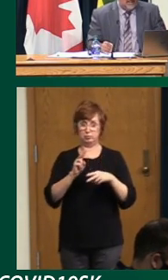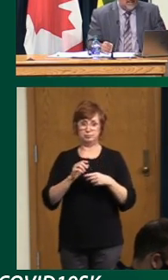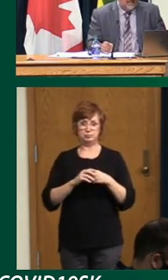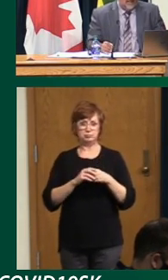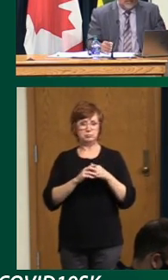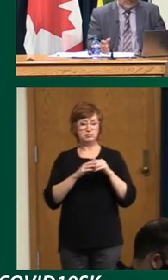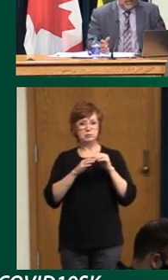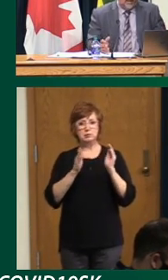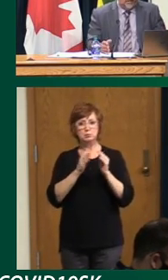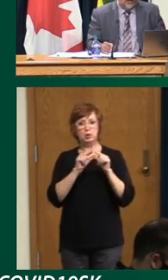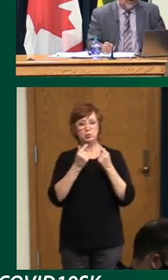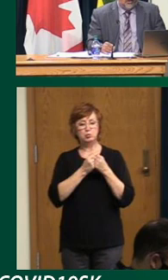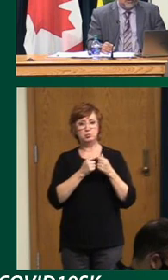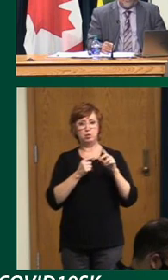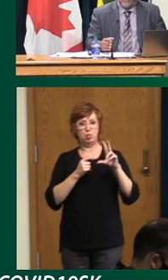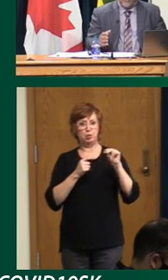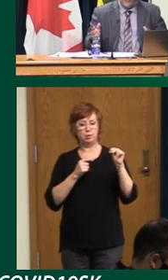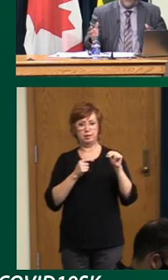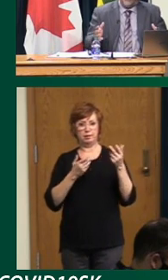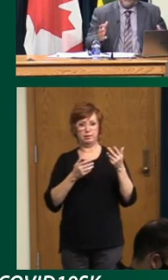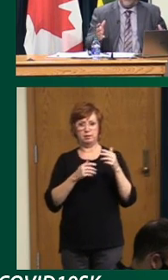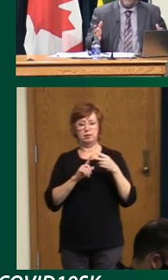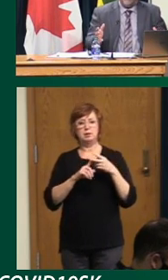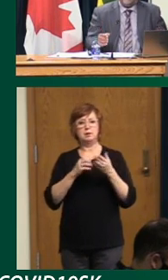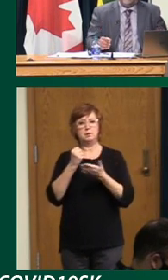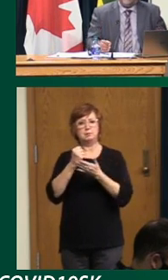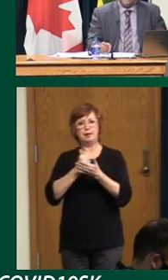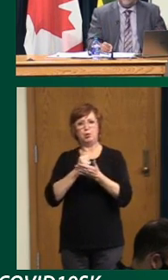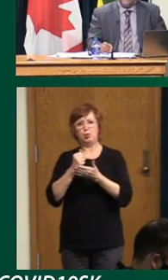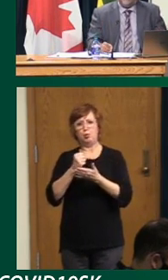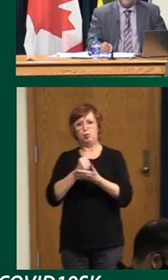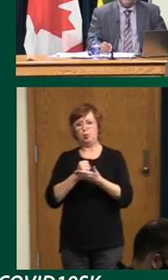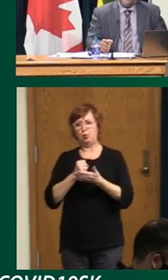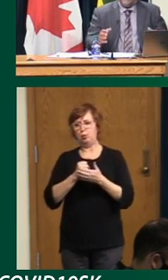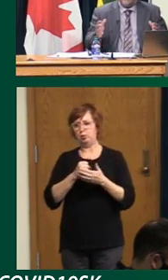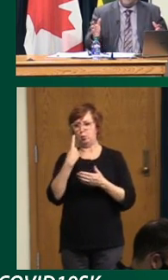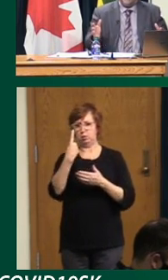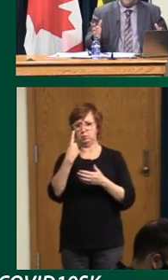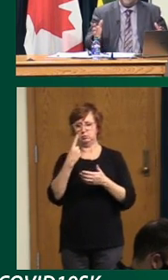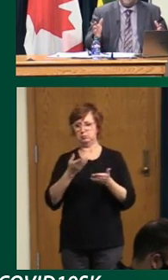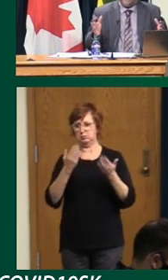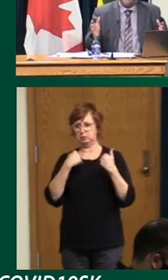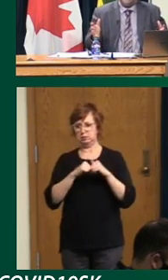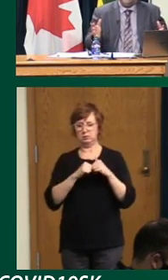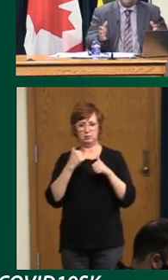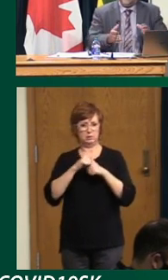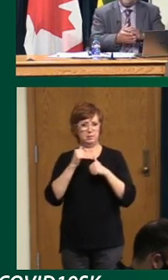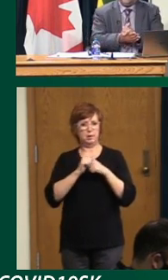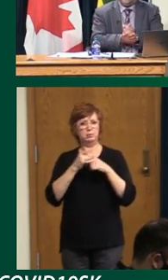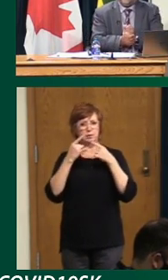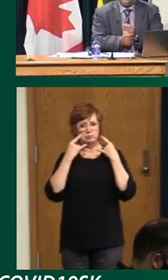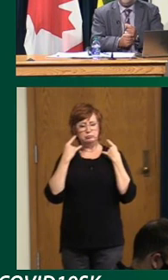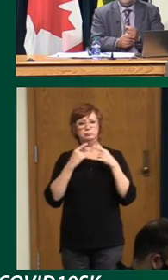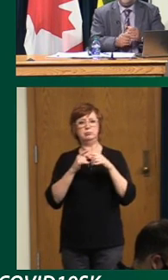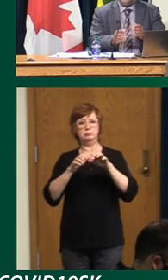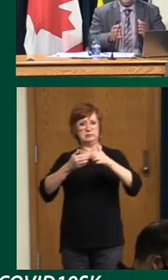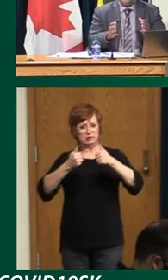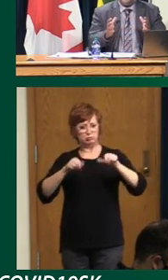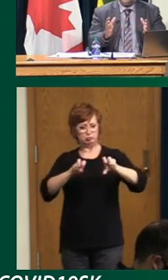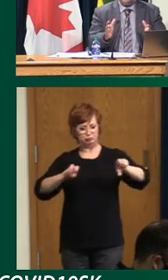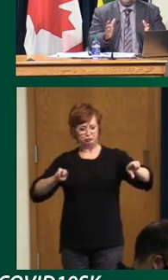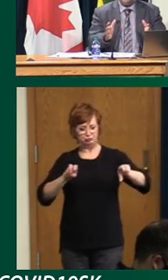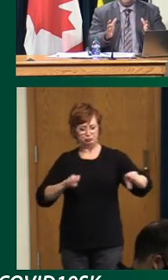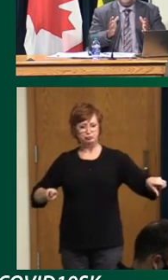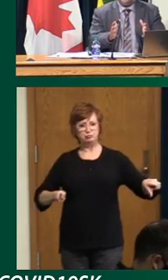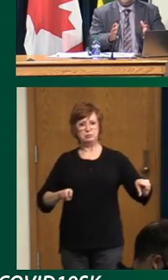less than 30, 1 in a bingo hall. So again, cautions around those activities, physical distance, mask use, hand sanitization.